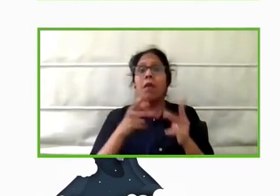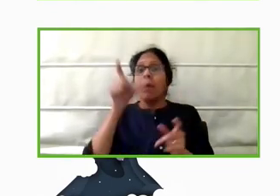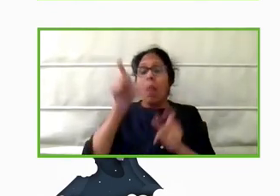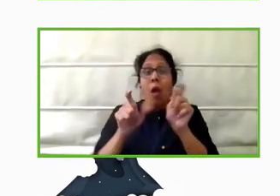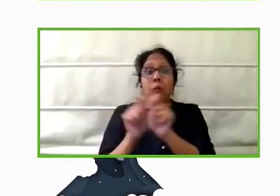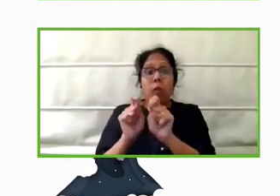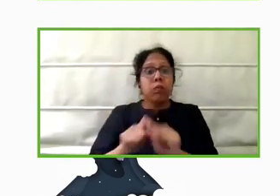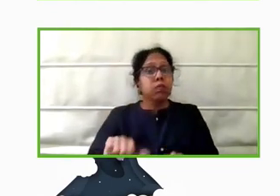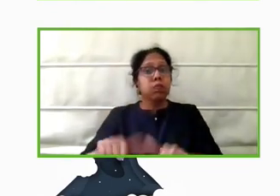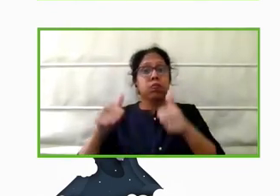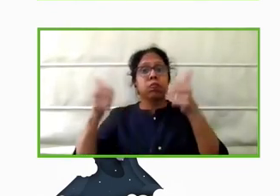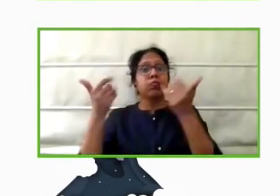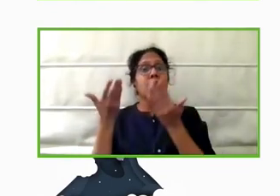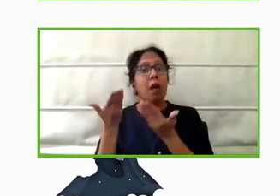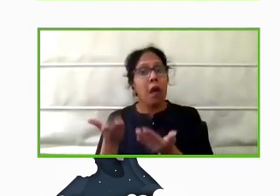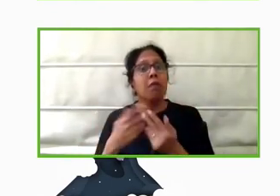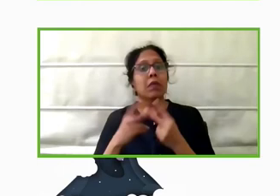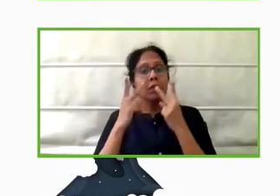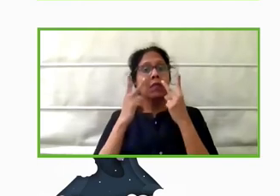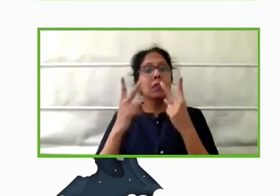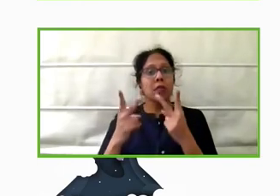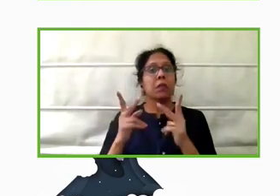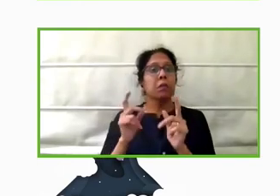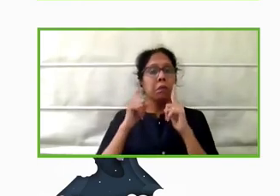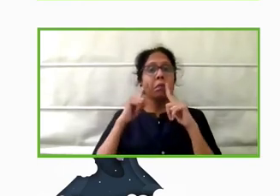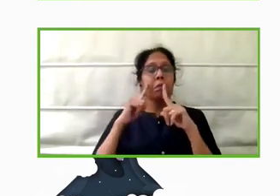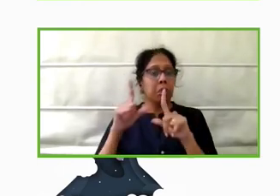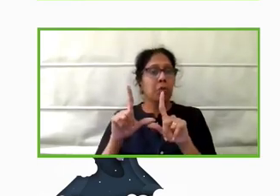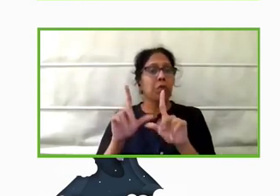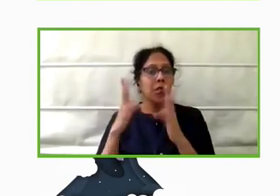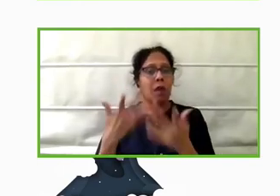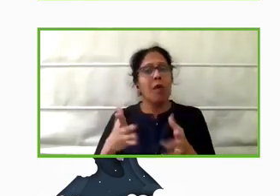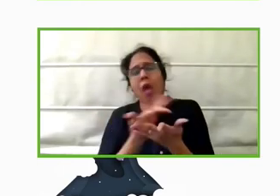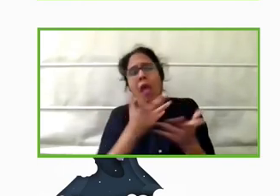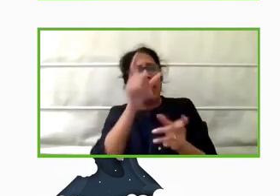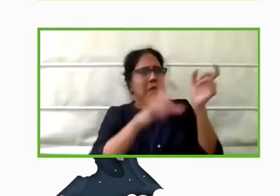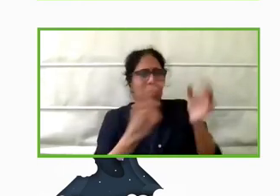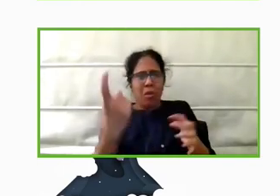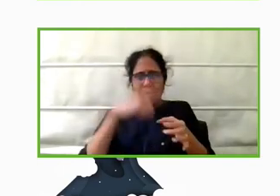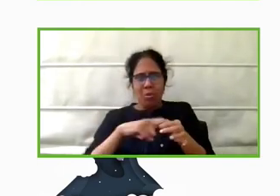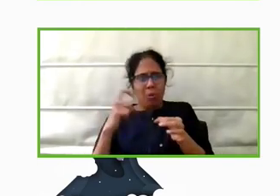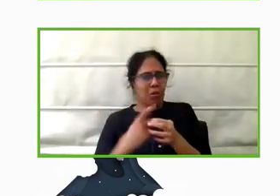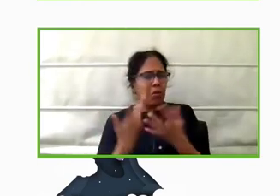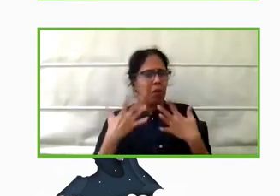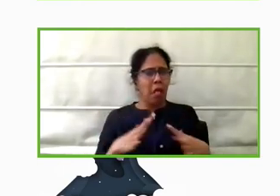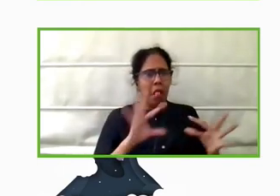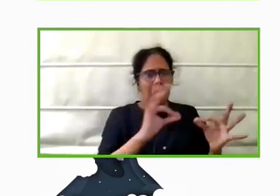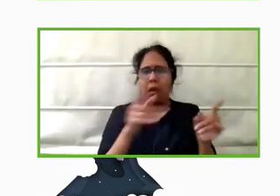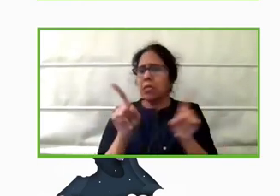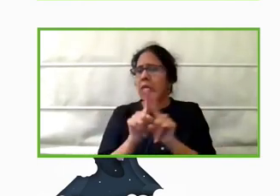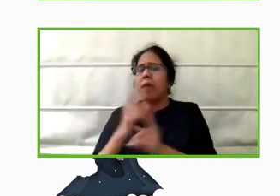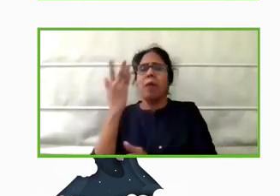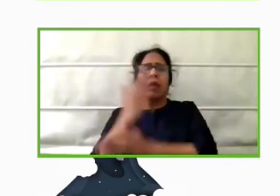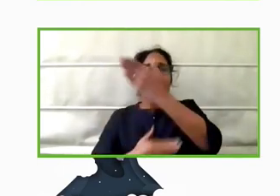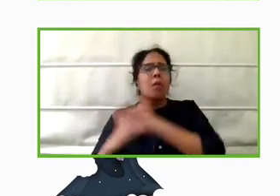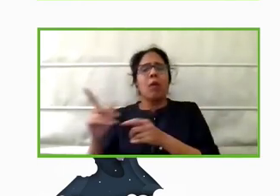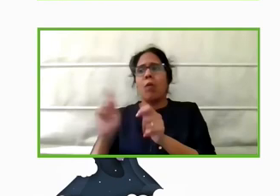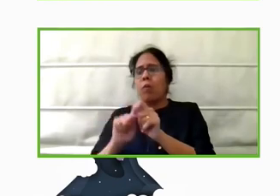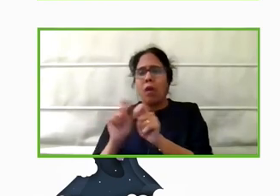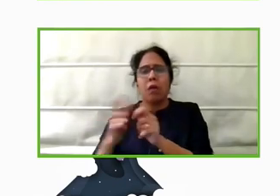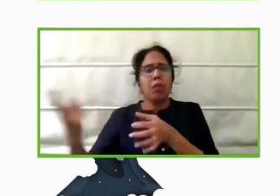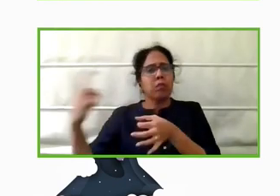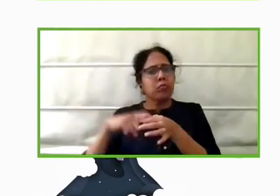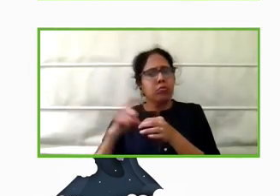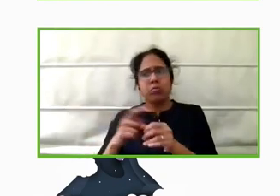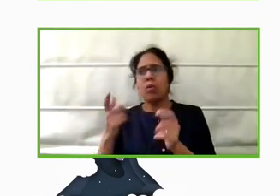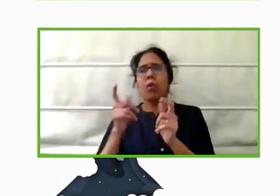as anywhere else in terms of any other kind of person that joins the organization. So we want to be as inclusive and as open to people as we can be,